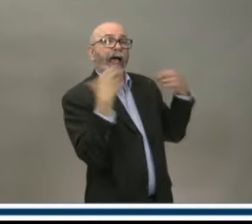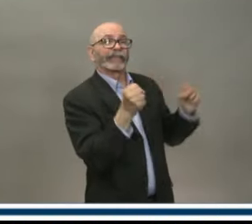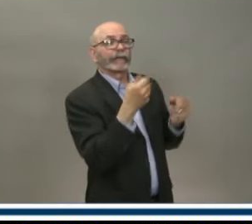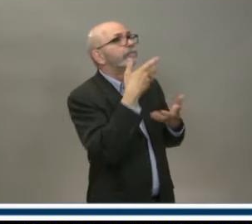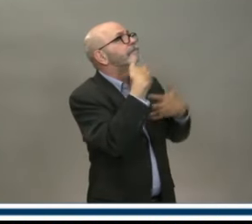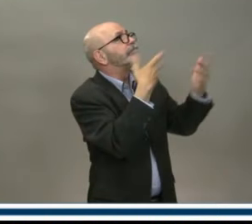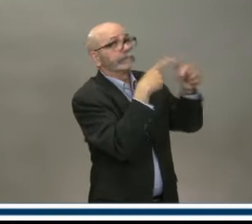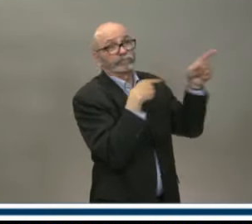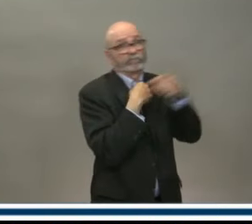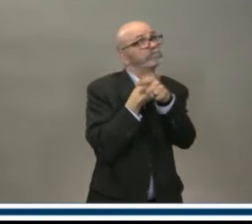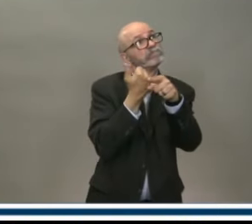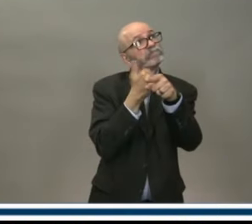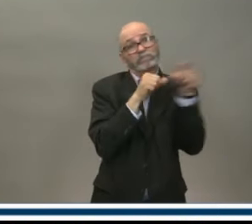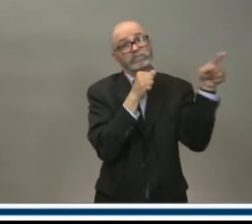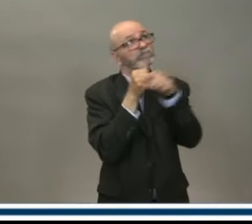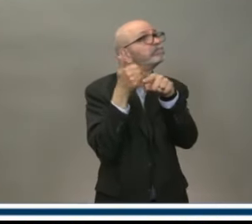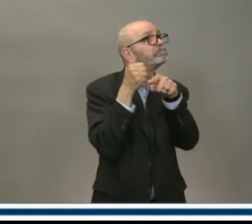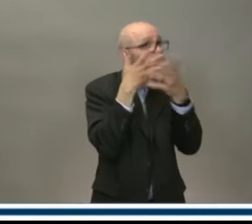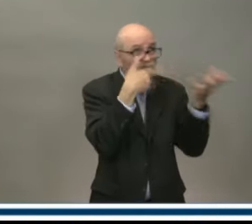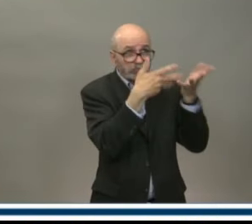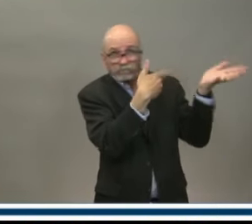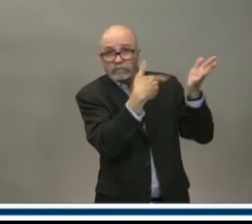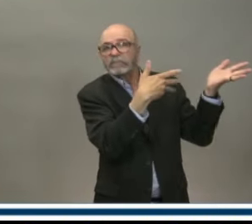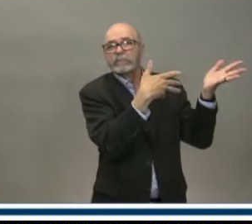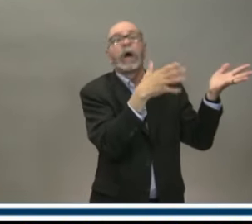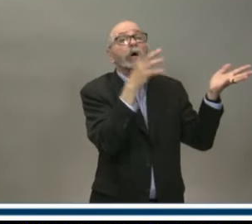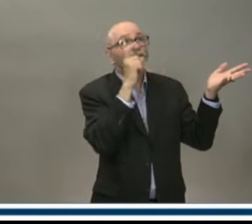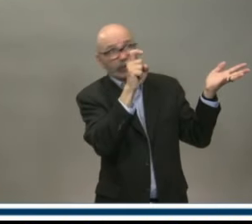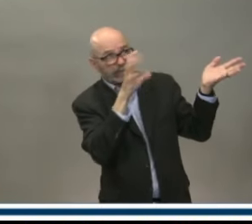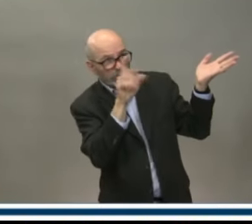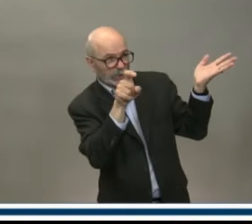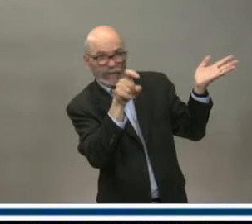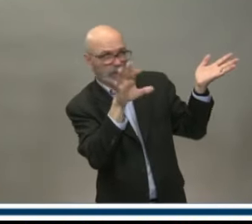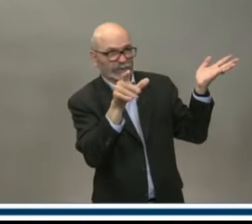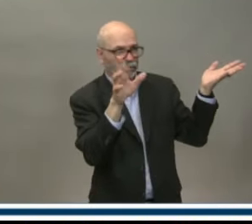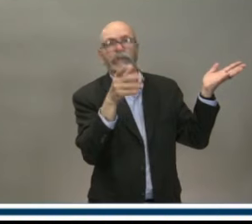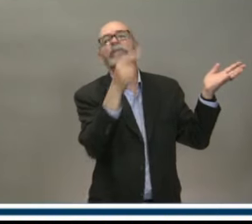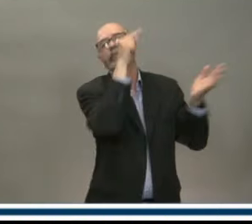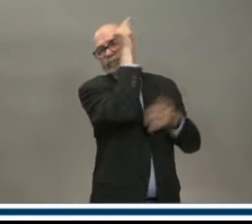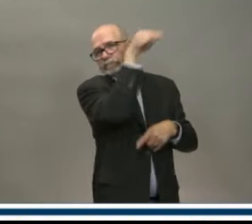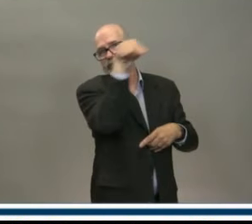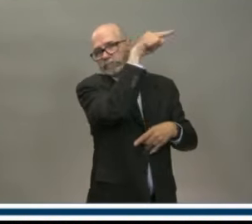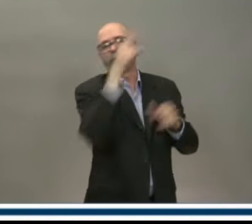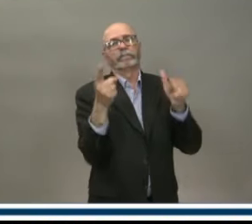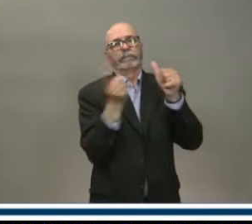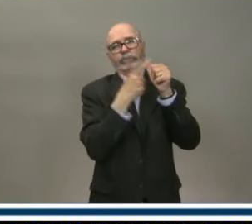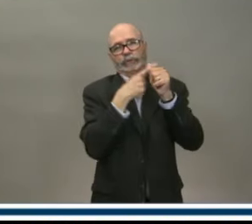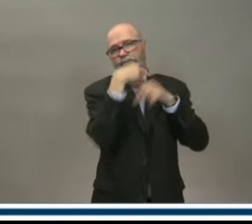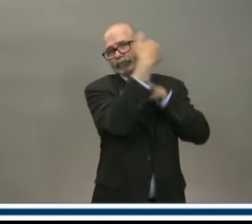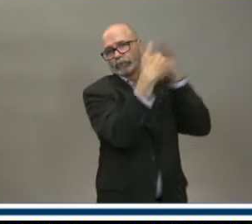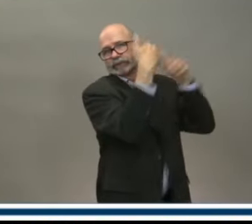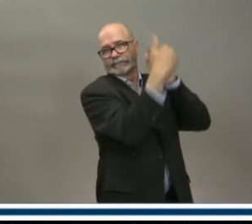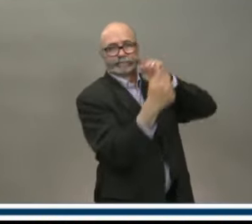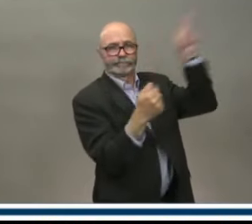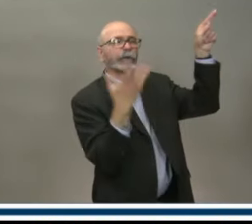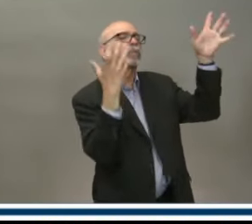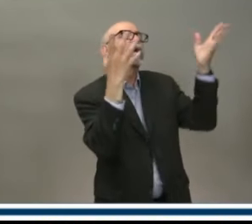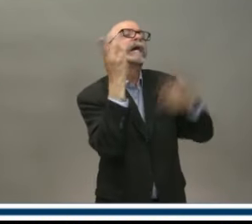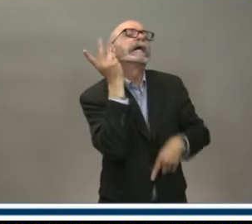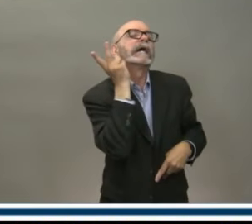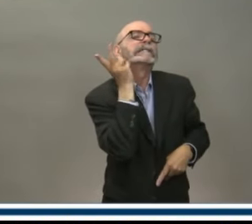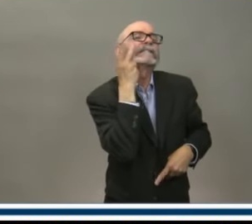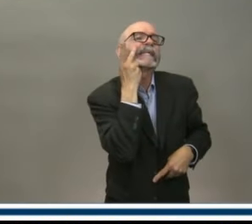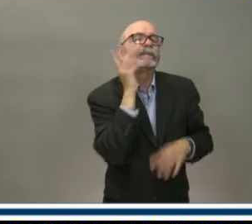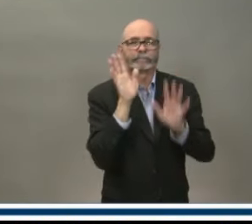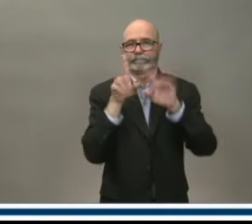might start to think about loosening restrictions. But again, it's far too soon to actually be taking action in those areas. Go ahead,